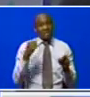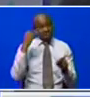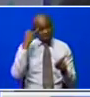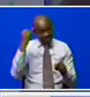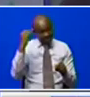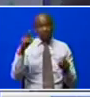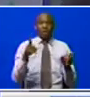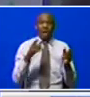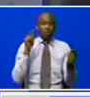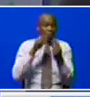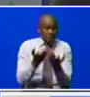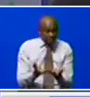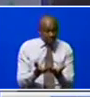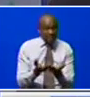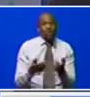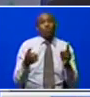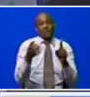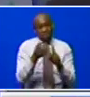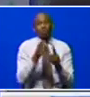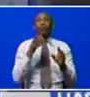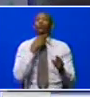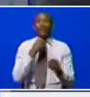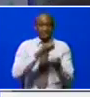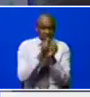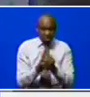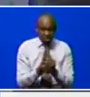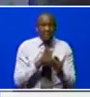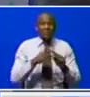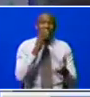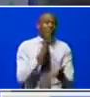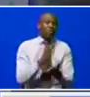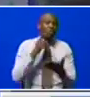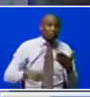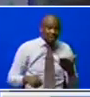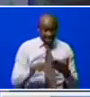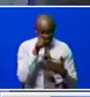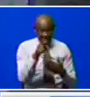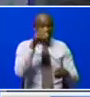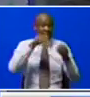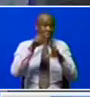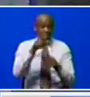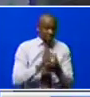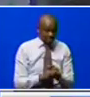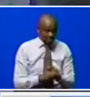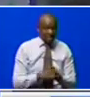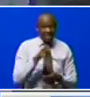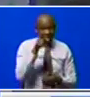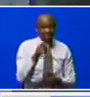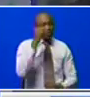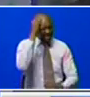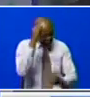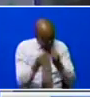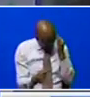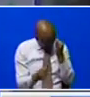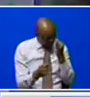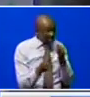imagination towards attaining a change. But the truth of the matter is this particular election was the last battle of the